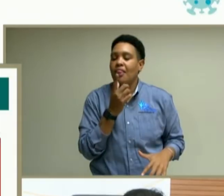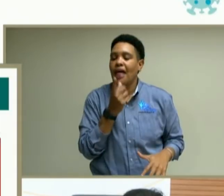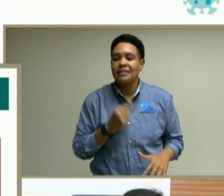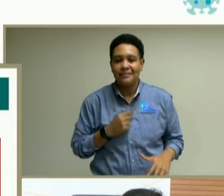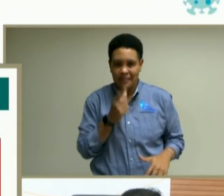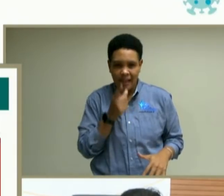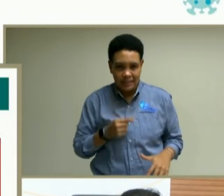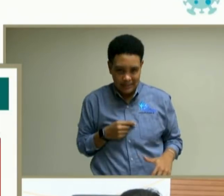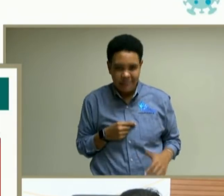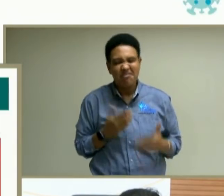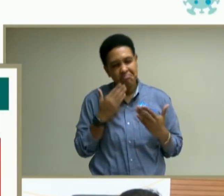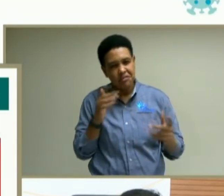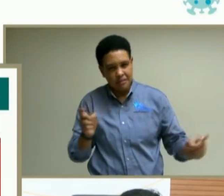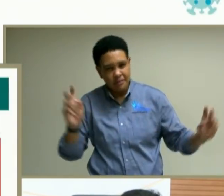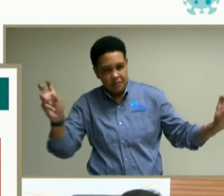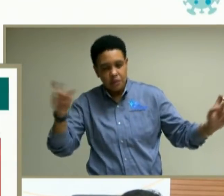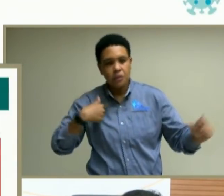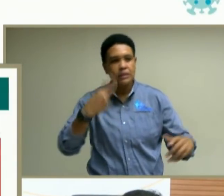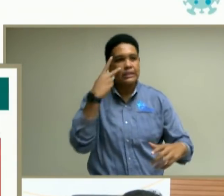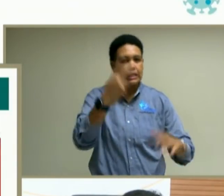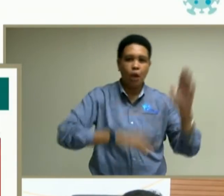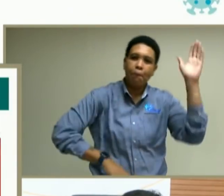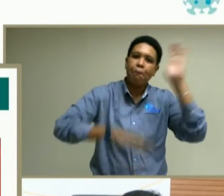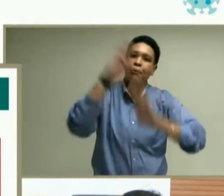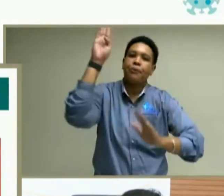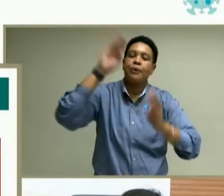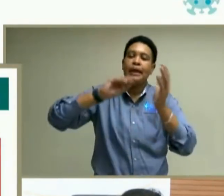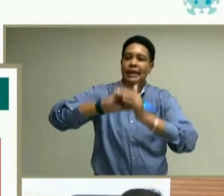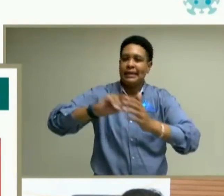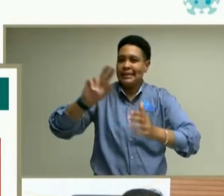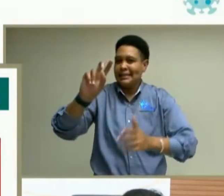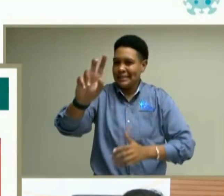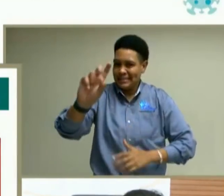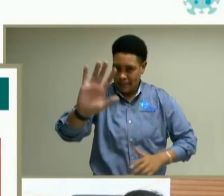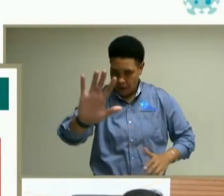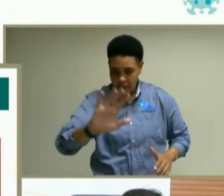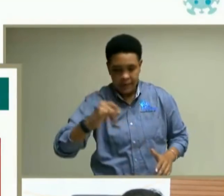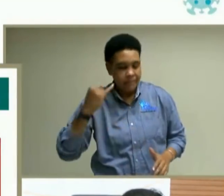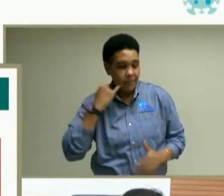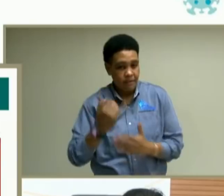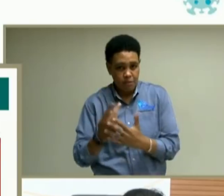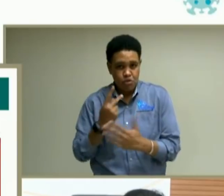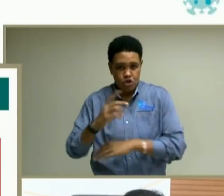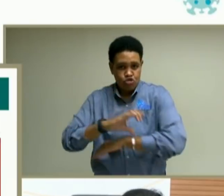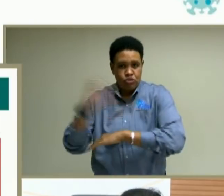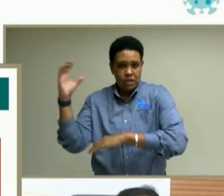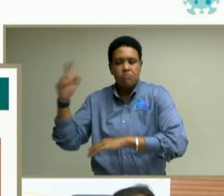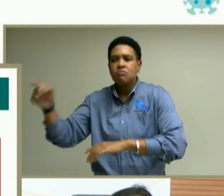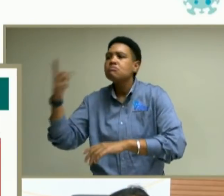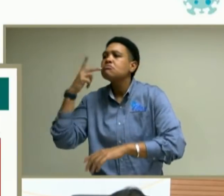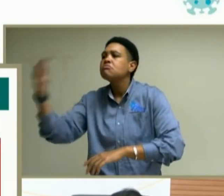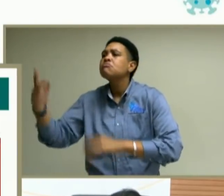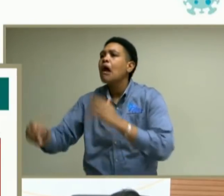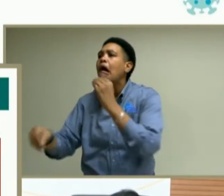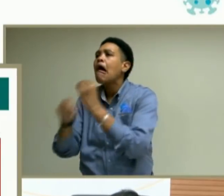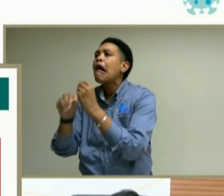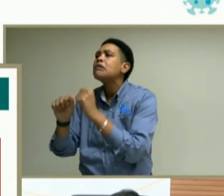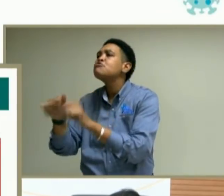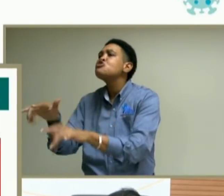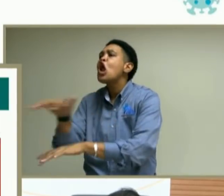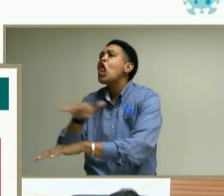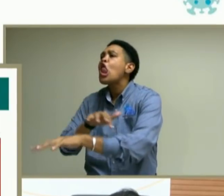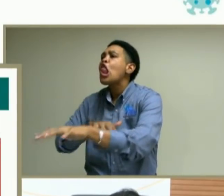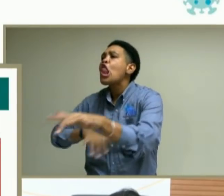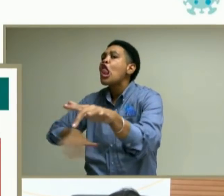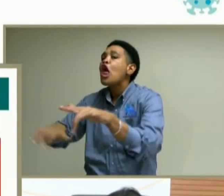a surge beginning in December. And if the pre-Christmas traffic adds on to that,